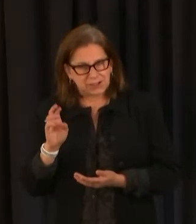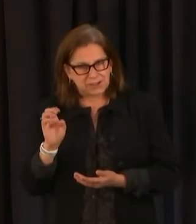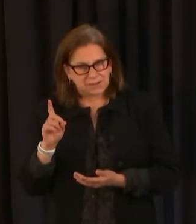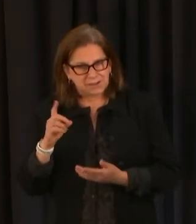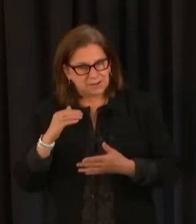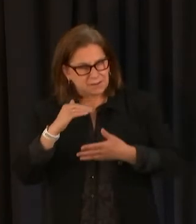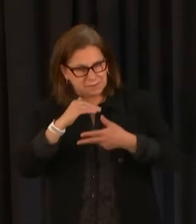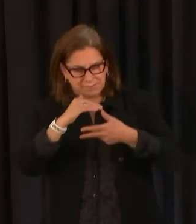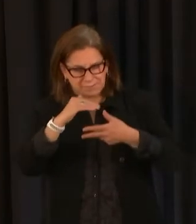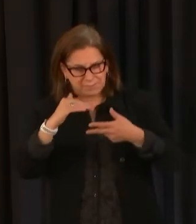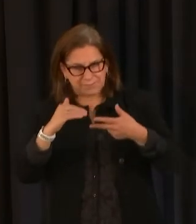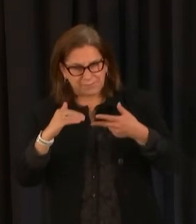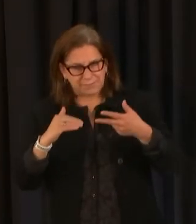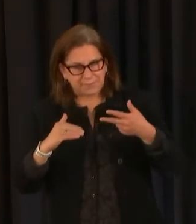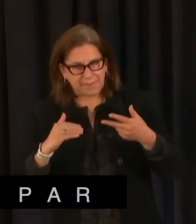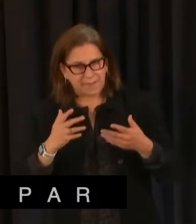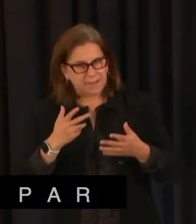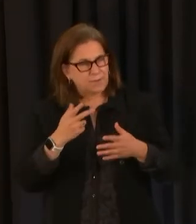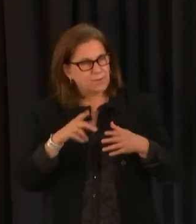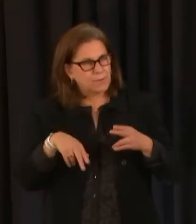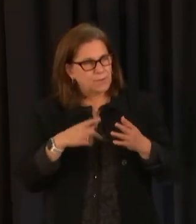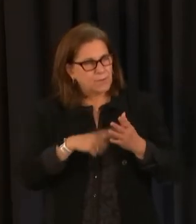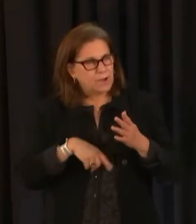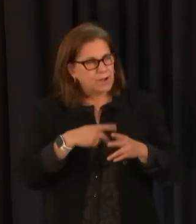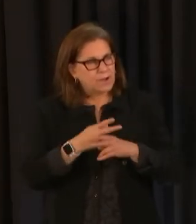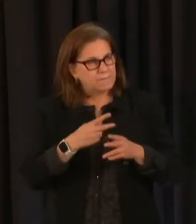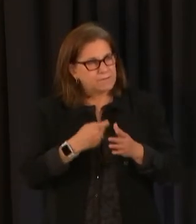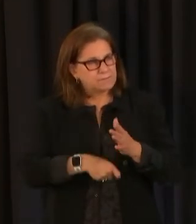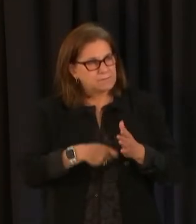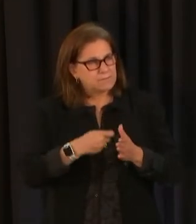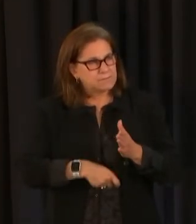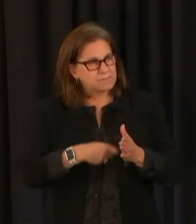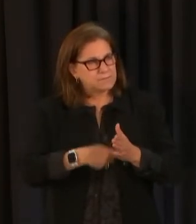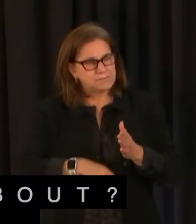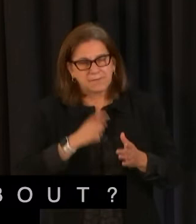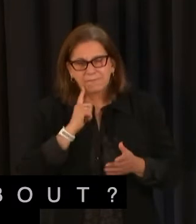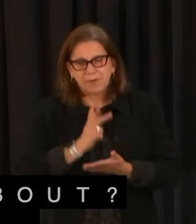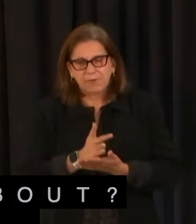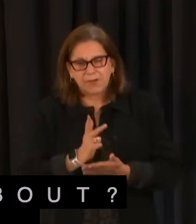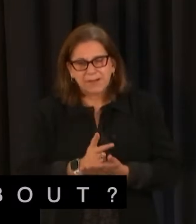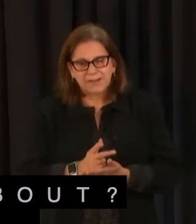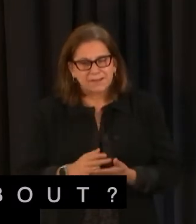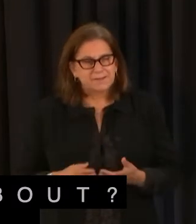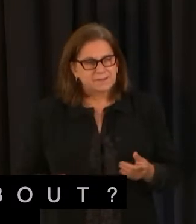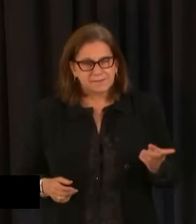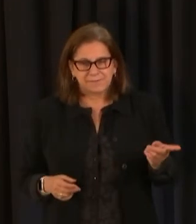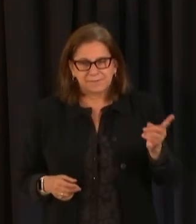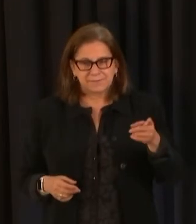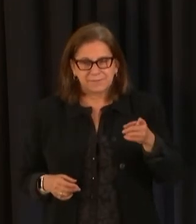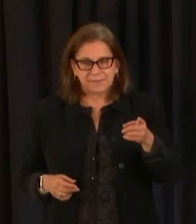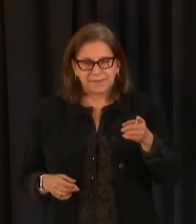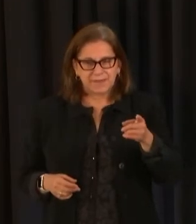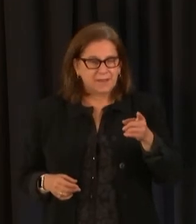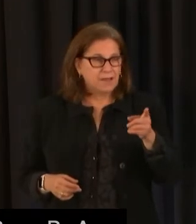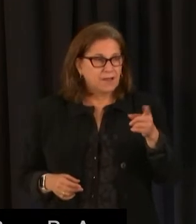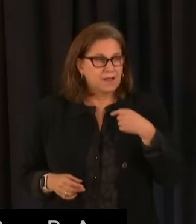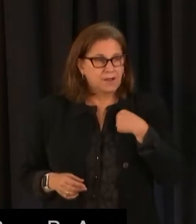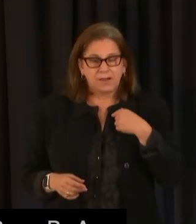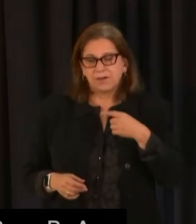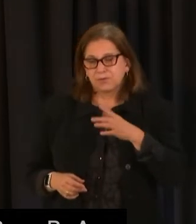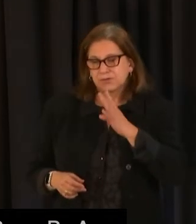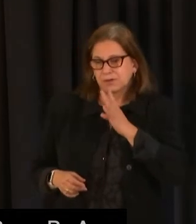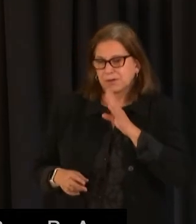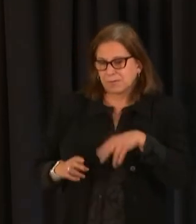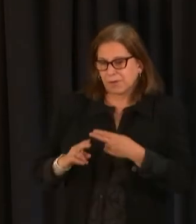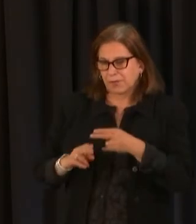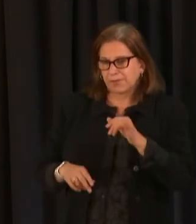that? Are the fees changing for? Yes, and let me ask Deputy Mayor Babers to talk about the council's